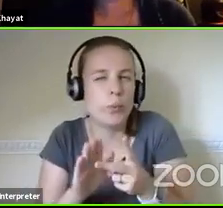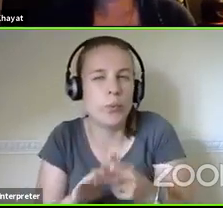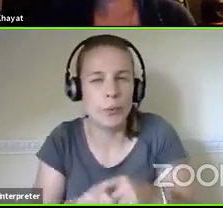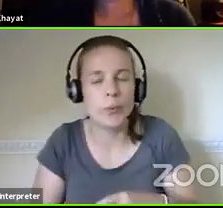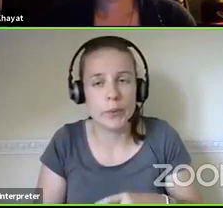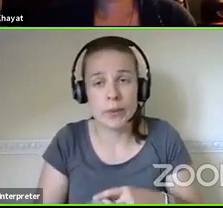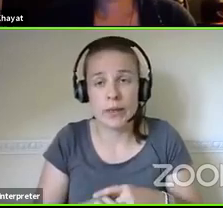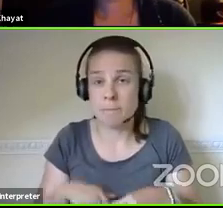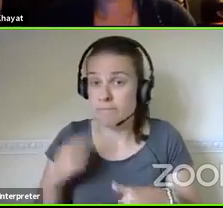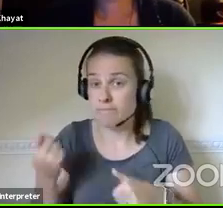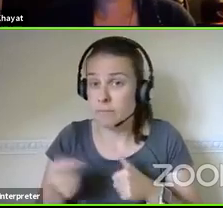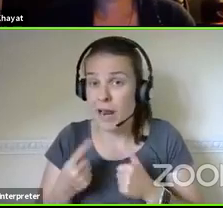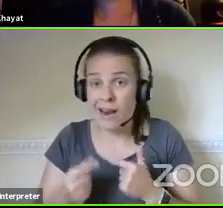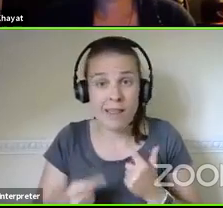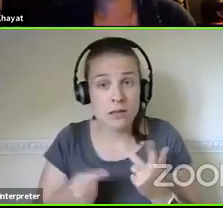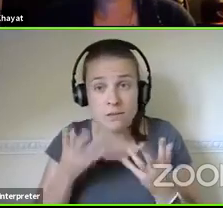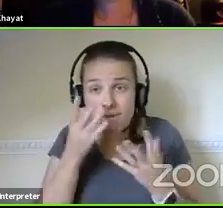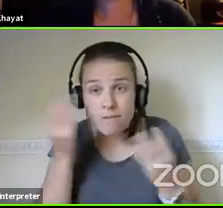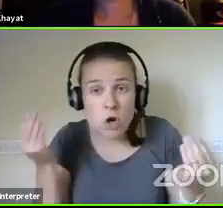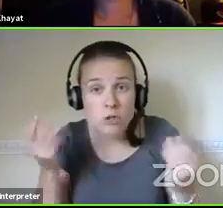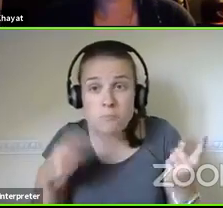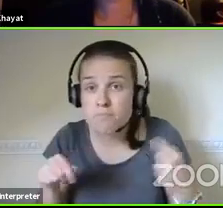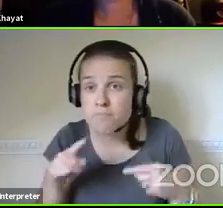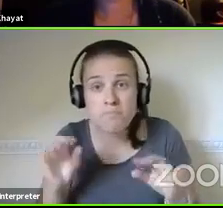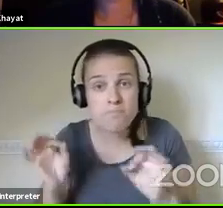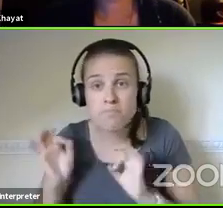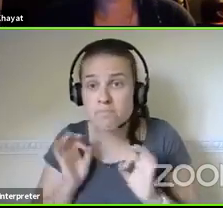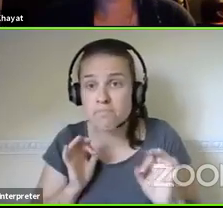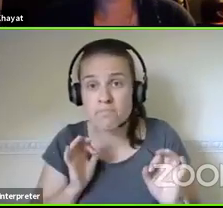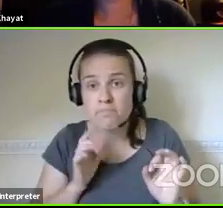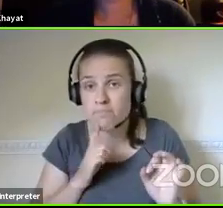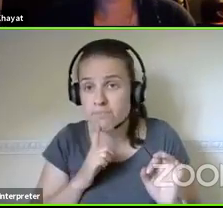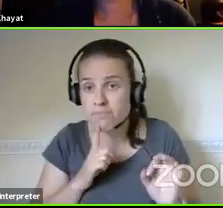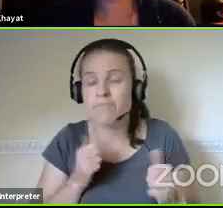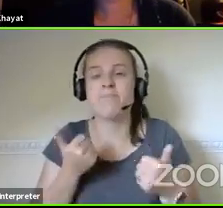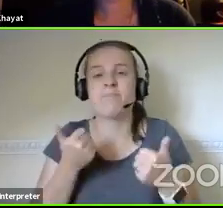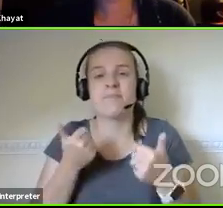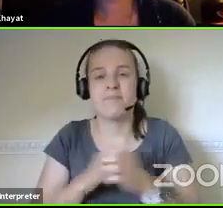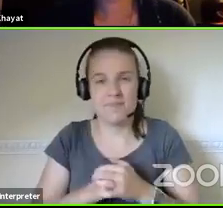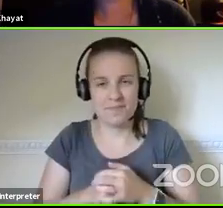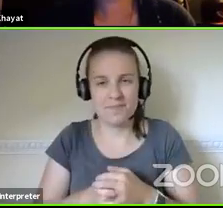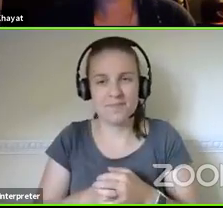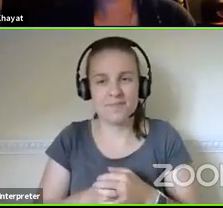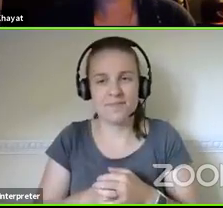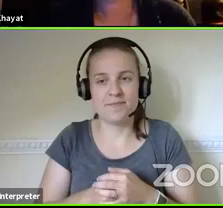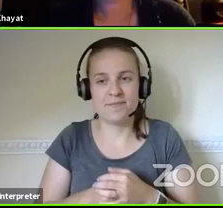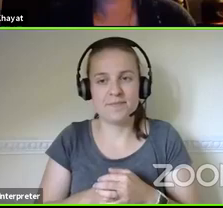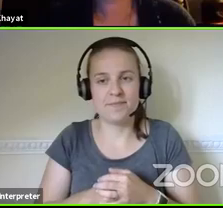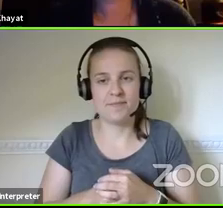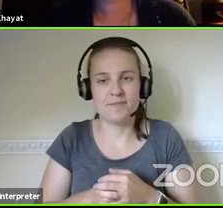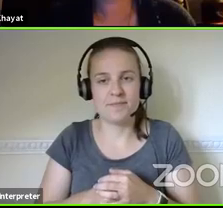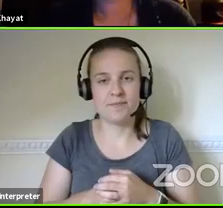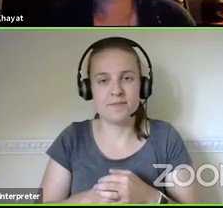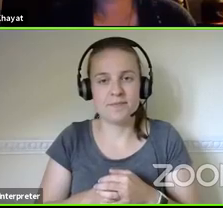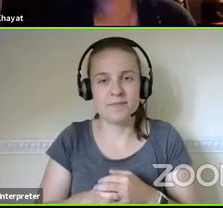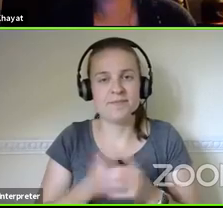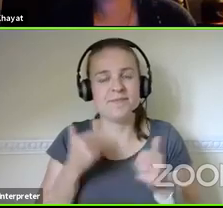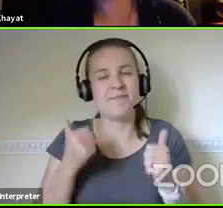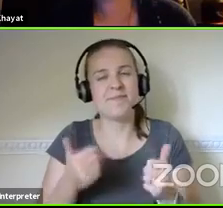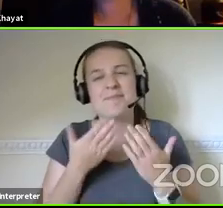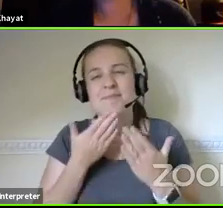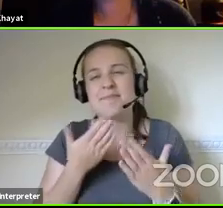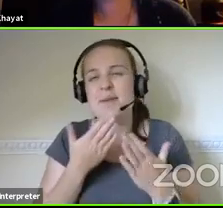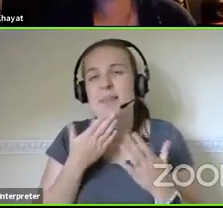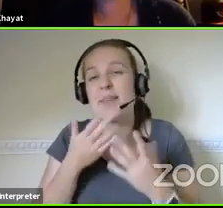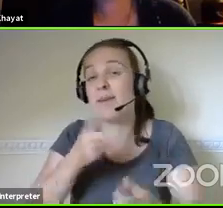Okay, anything else I've forgotten? Anybody? No. Okay, so I'll say thank you to all